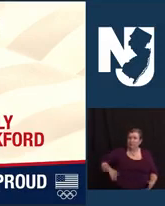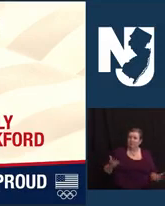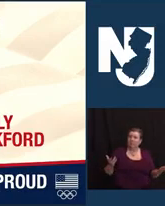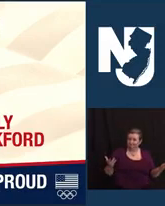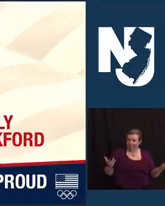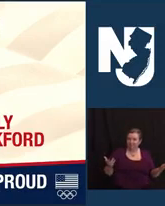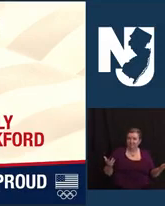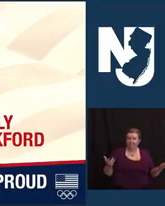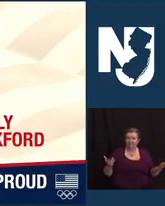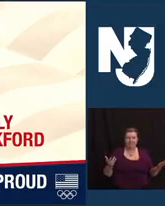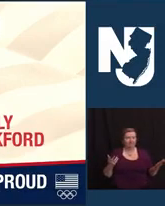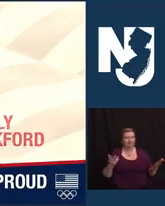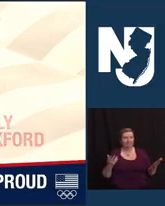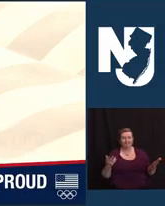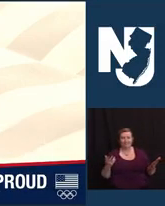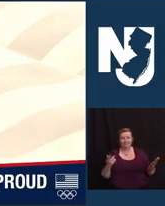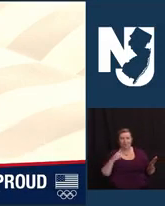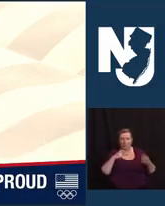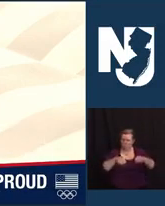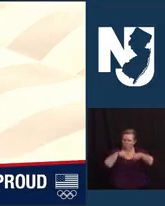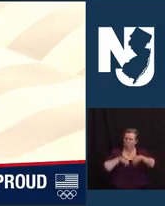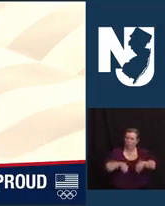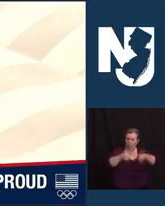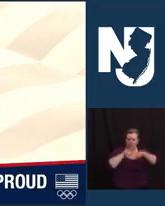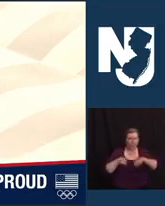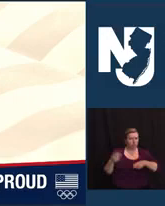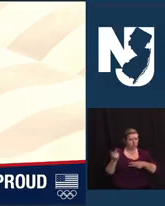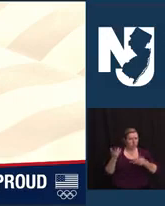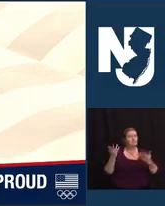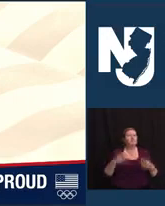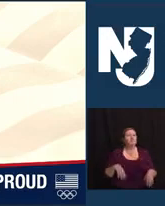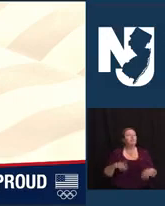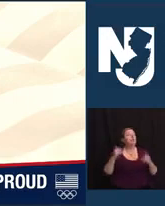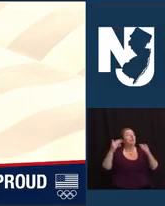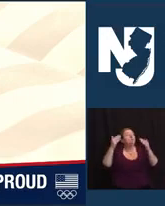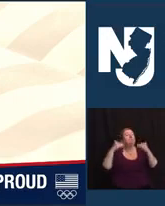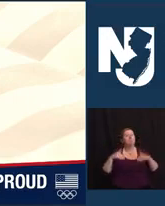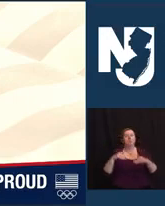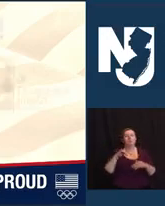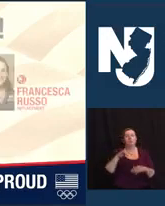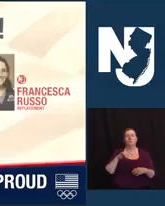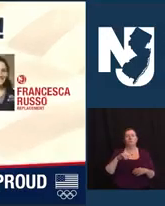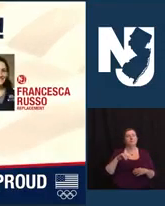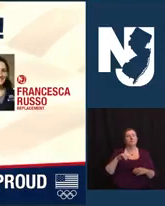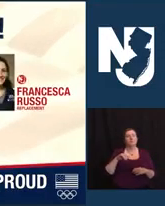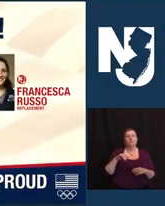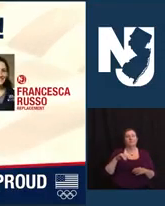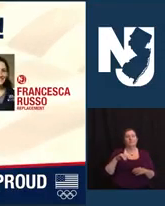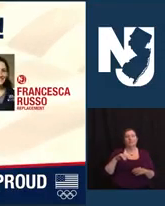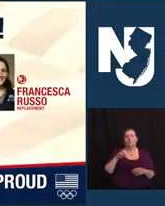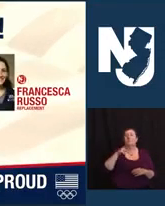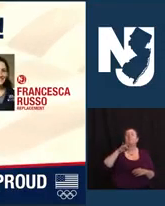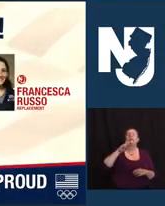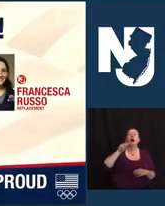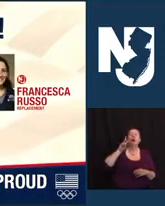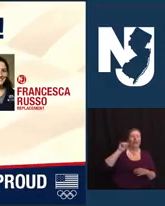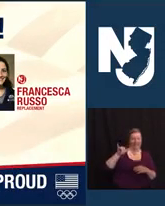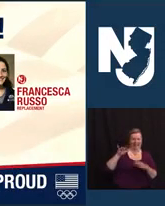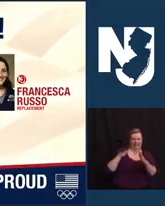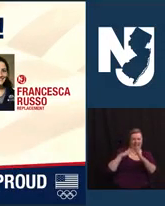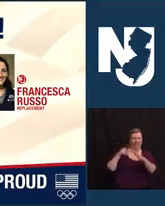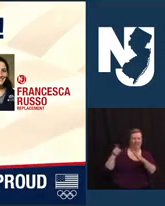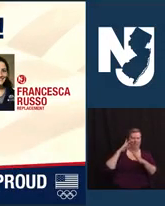as well. Piscataway's Colton Brown in judo, and amazingly, 20% of the entire